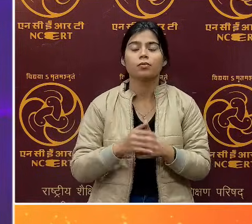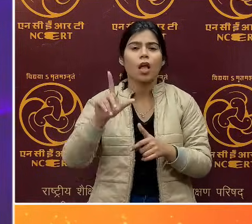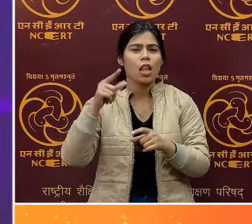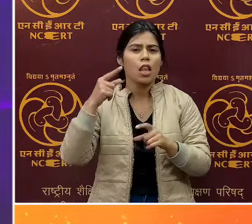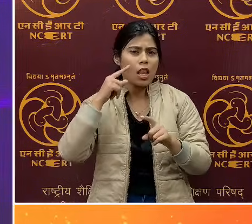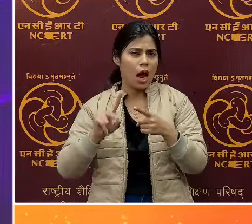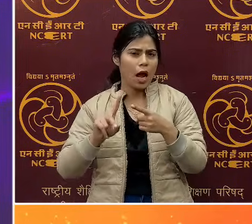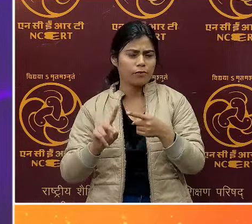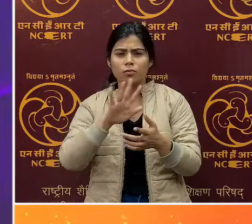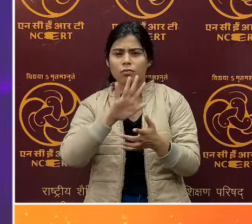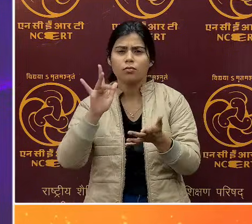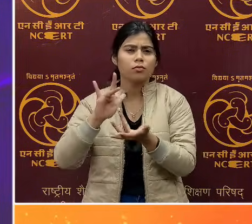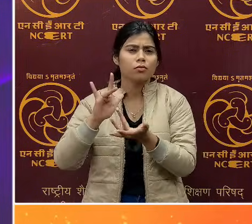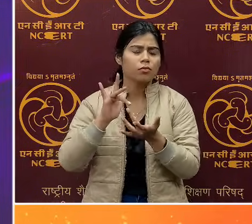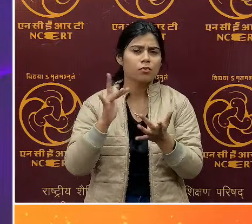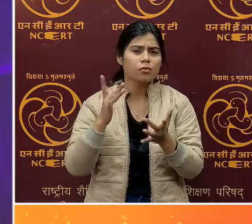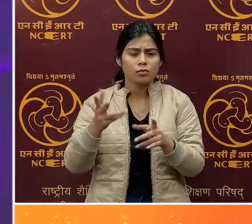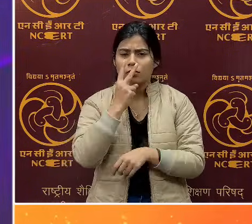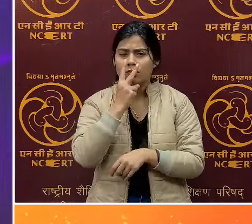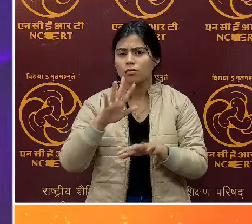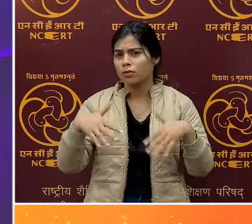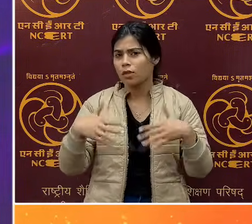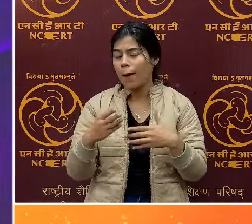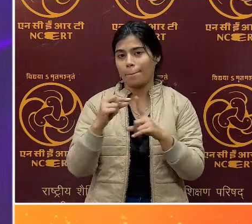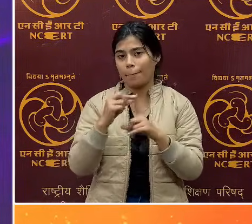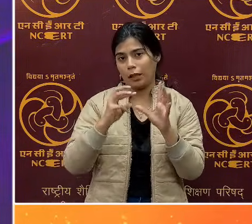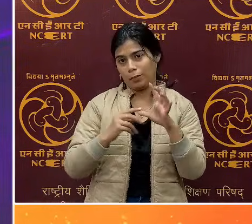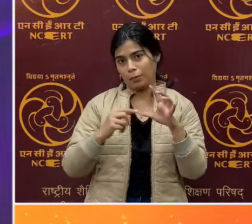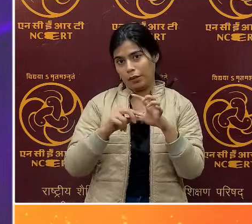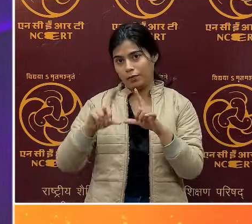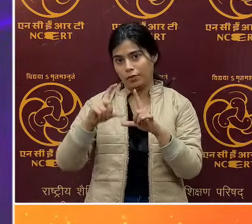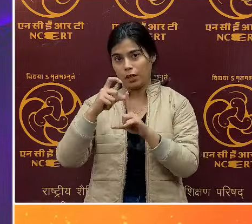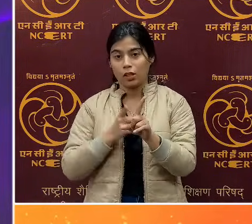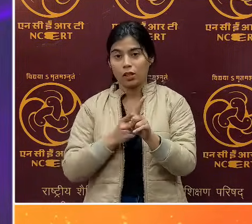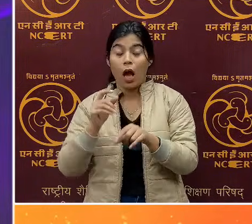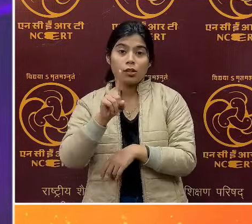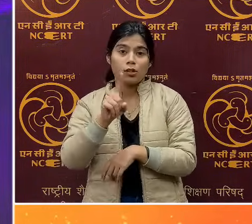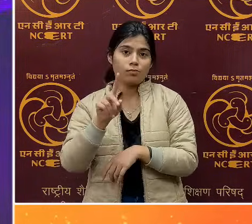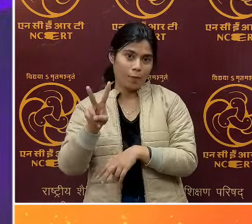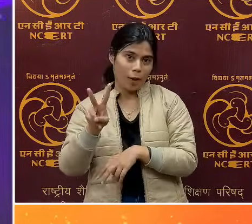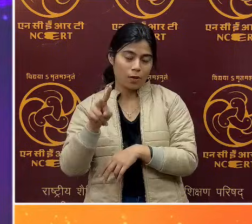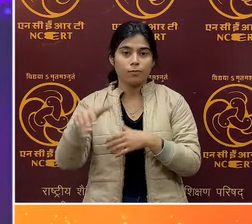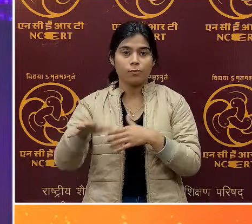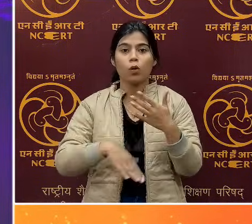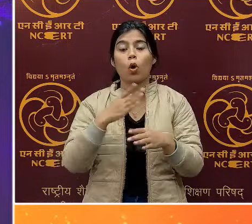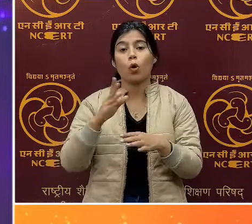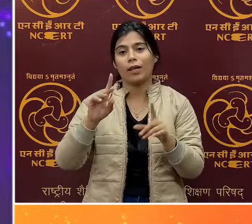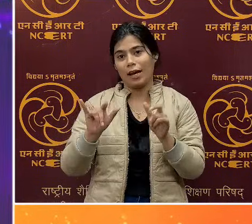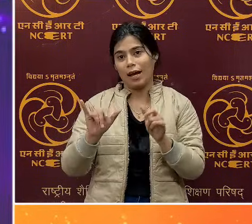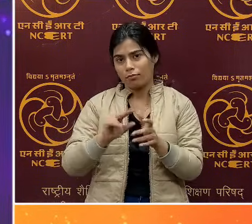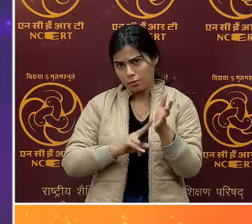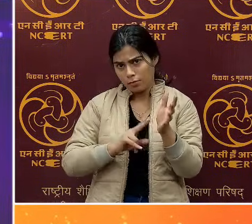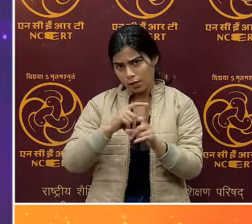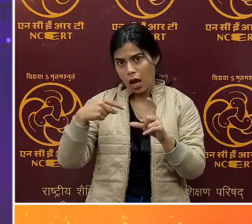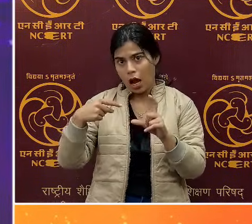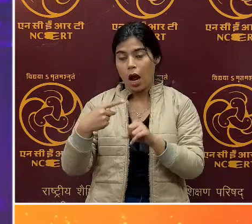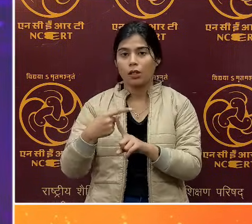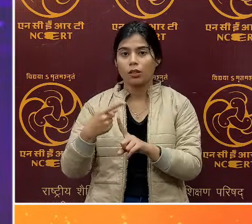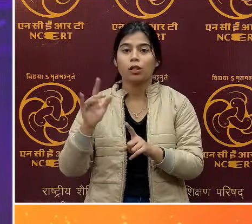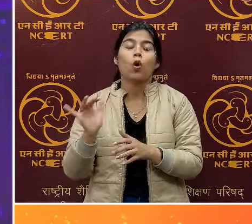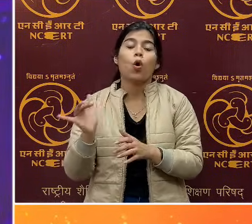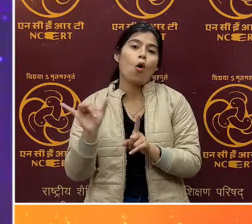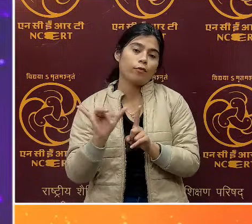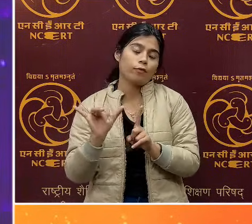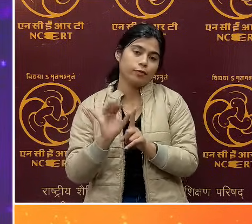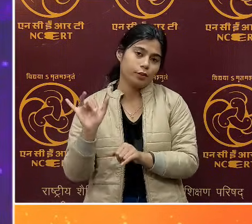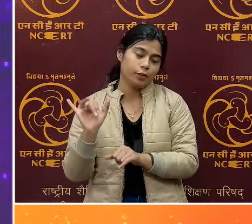PM eVidya channel 7 and also on our YouTube handle NCERT official. Well, let me apprise you all,